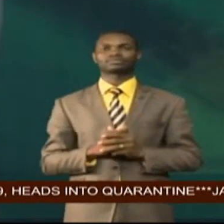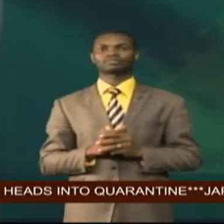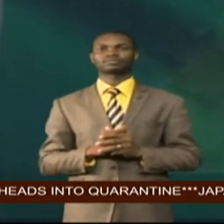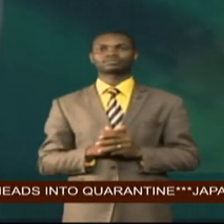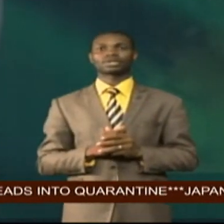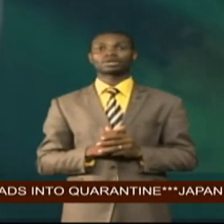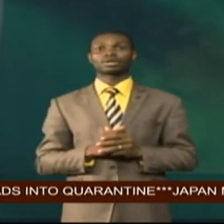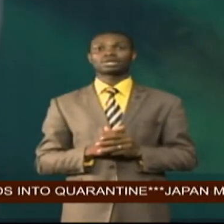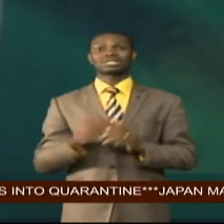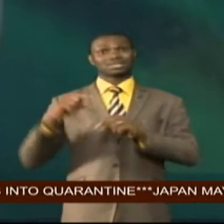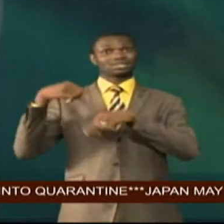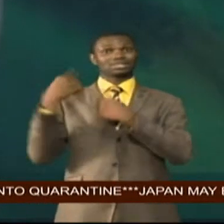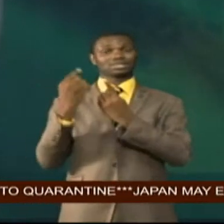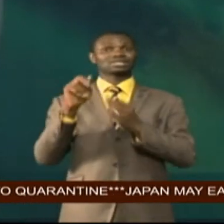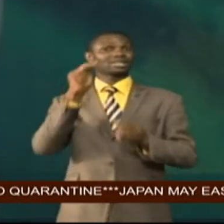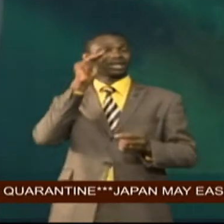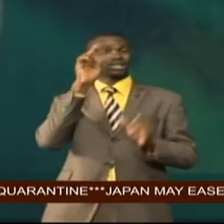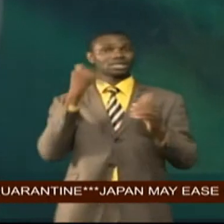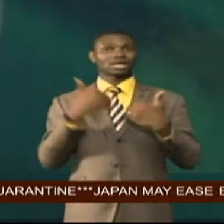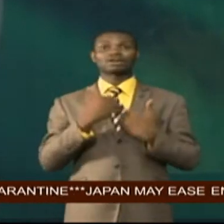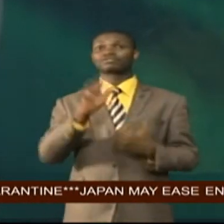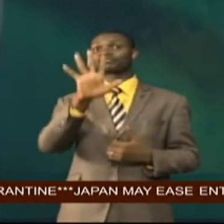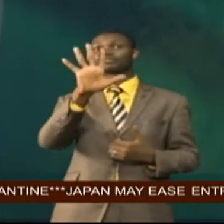So far, Nigeria has